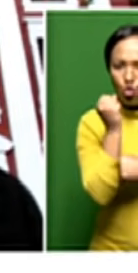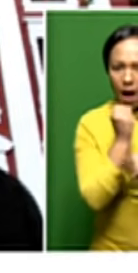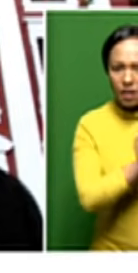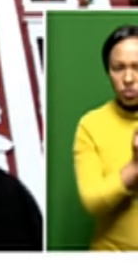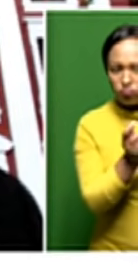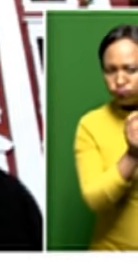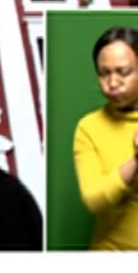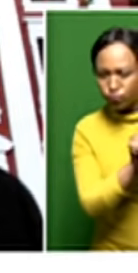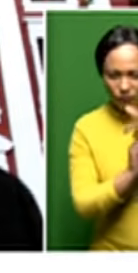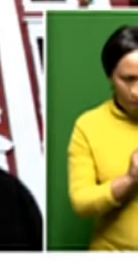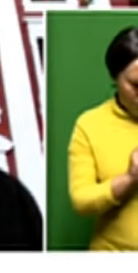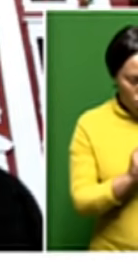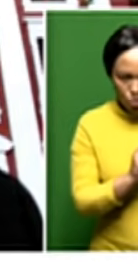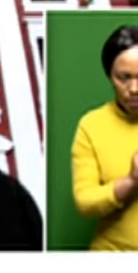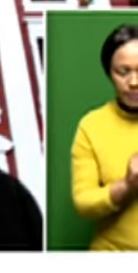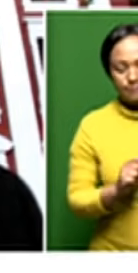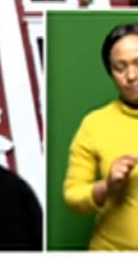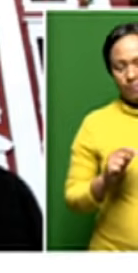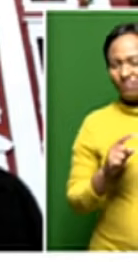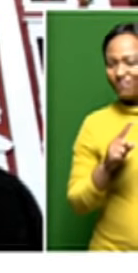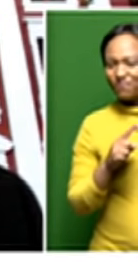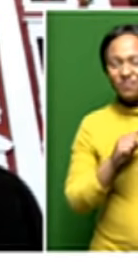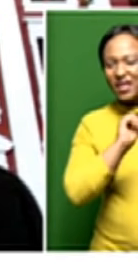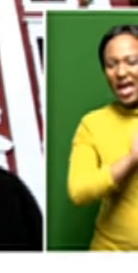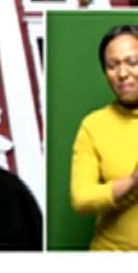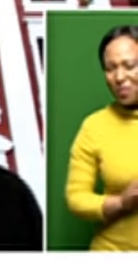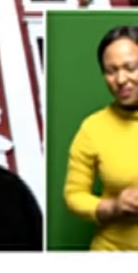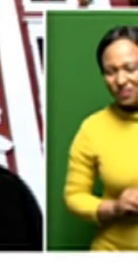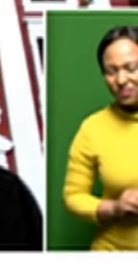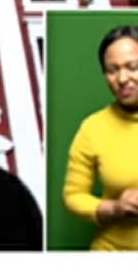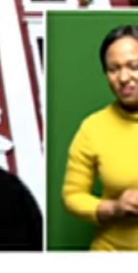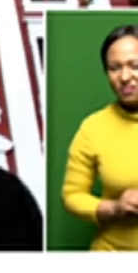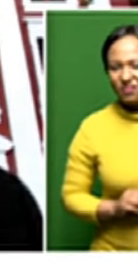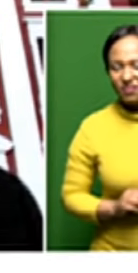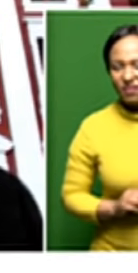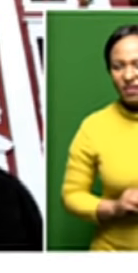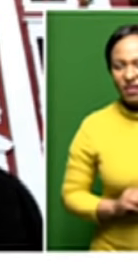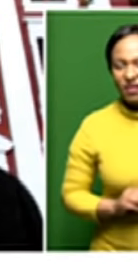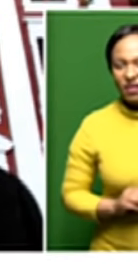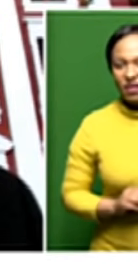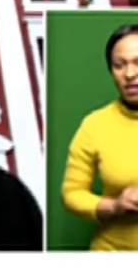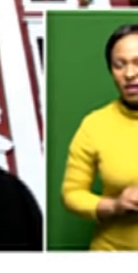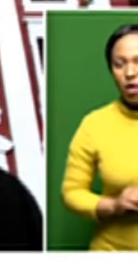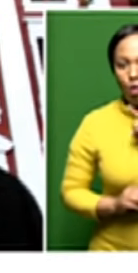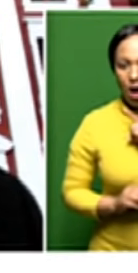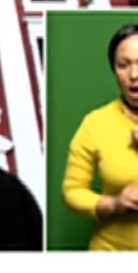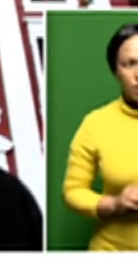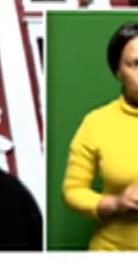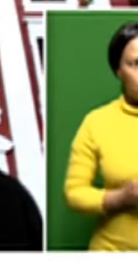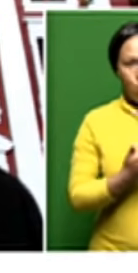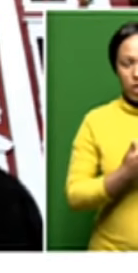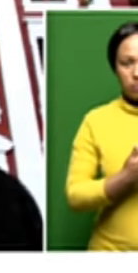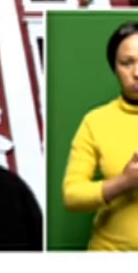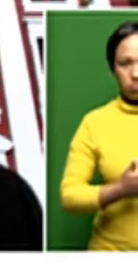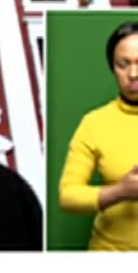African police services? What exactly happened in the mayhem that ensued 2 weeks ago?